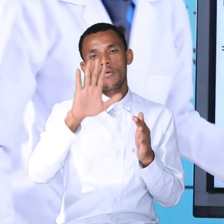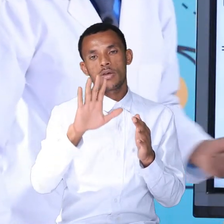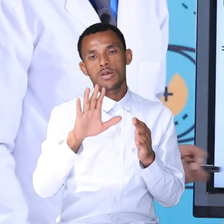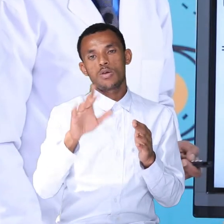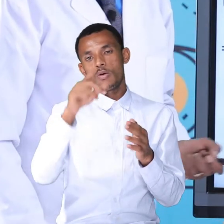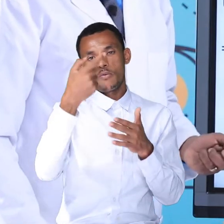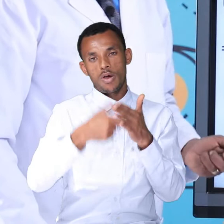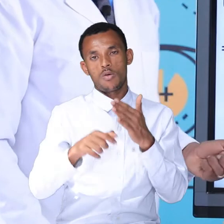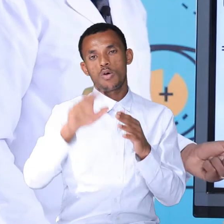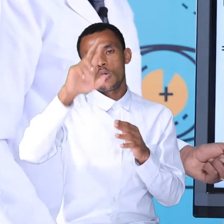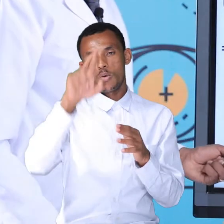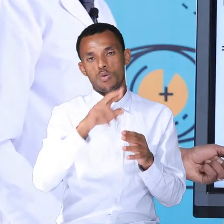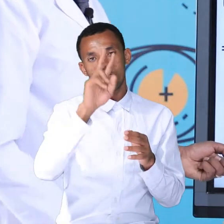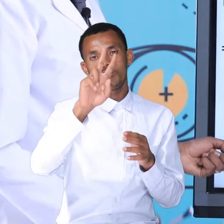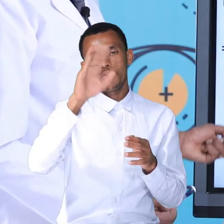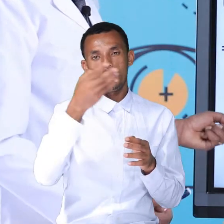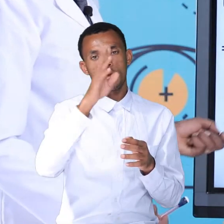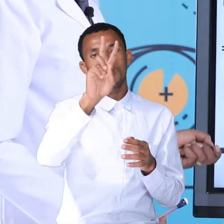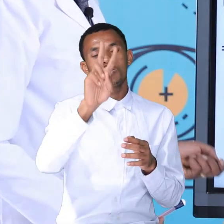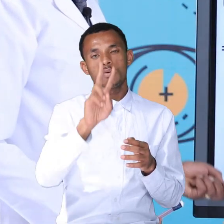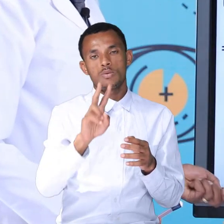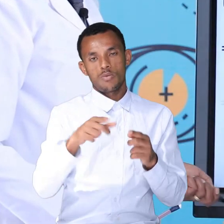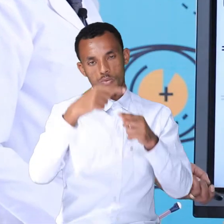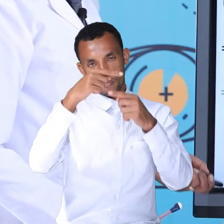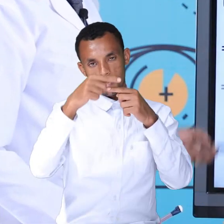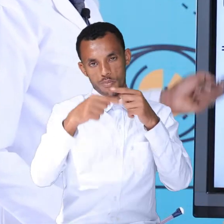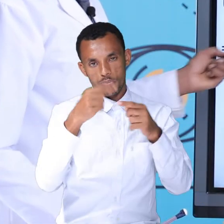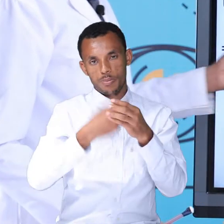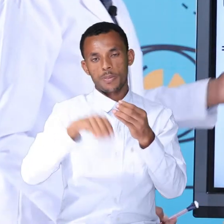We have a value to be √2 over 2 it will be. Then go further.